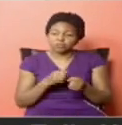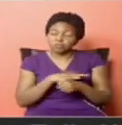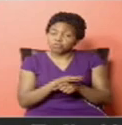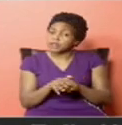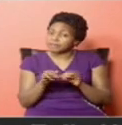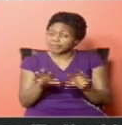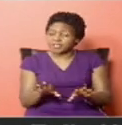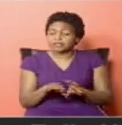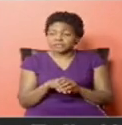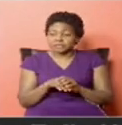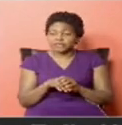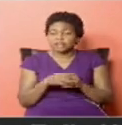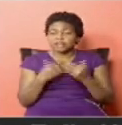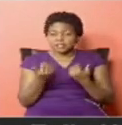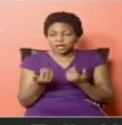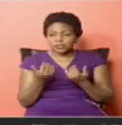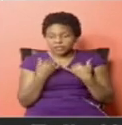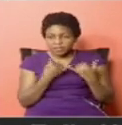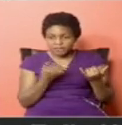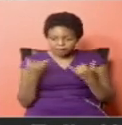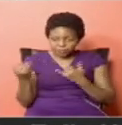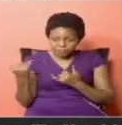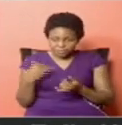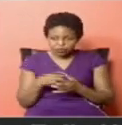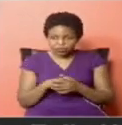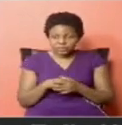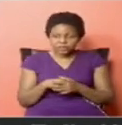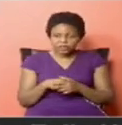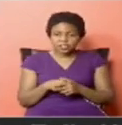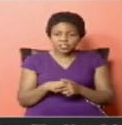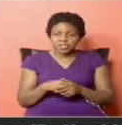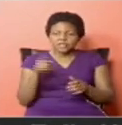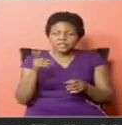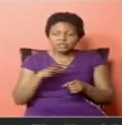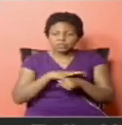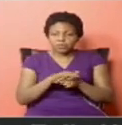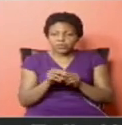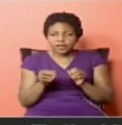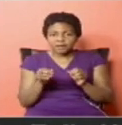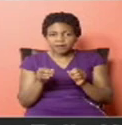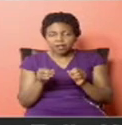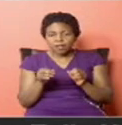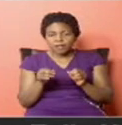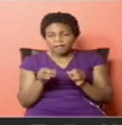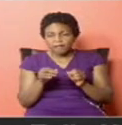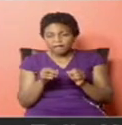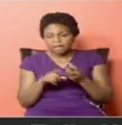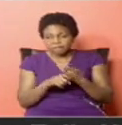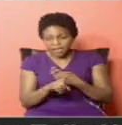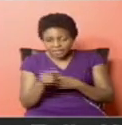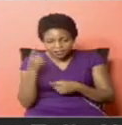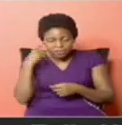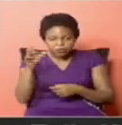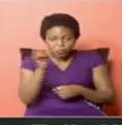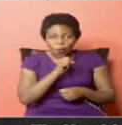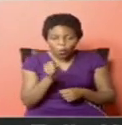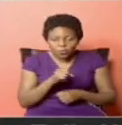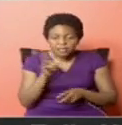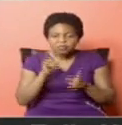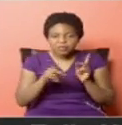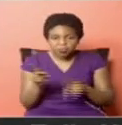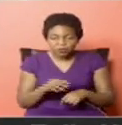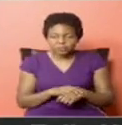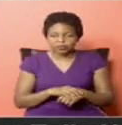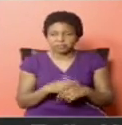pandemic. You know, the information that came was that this pandemic has come for the older persons, is actually targeting the older